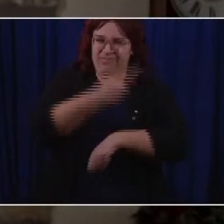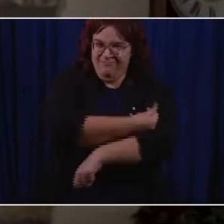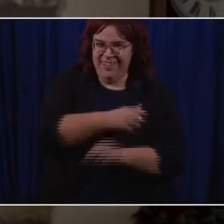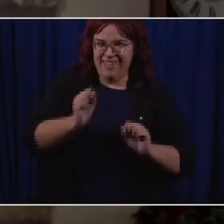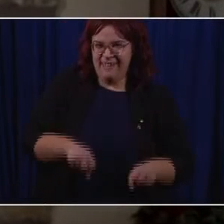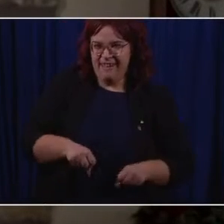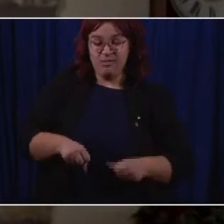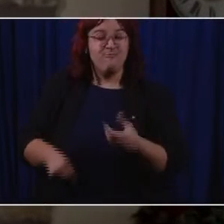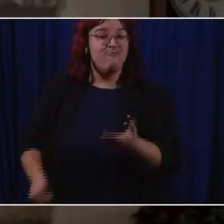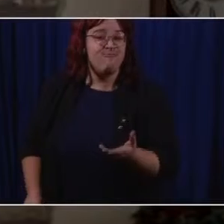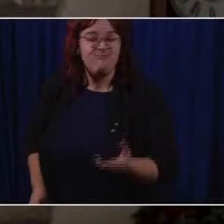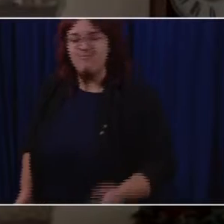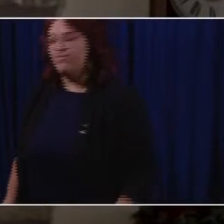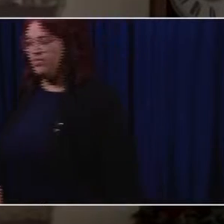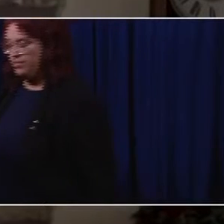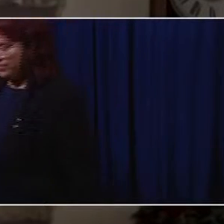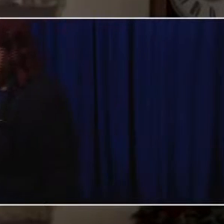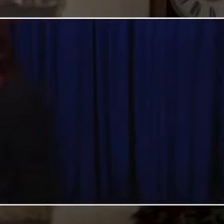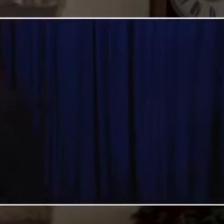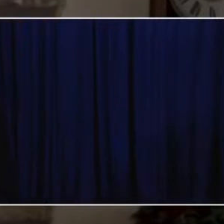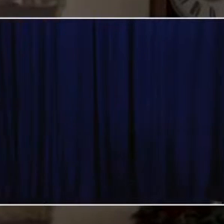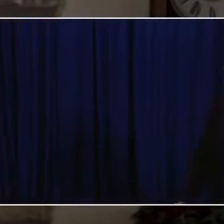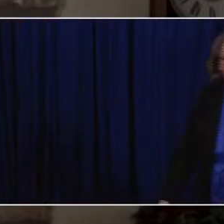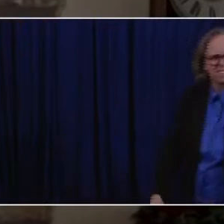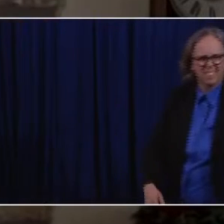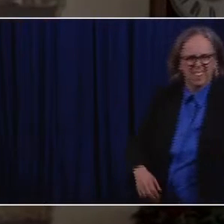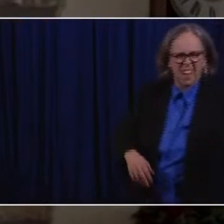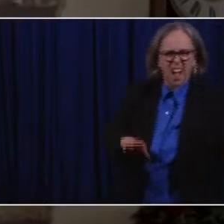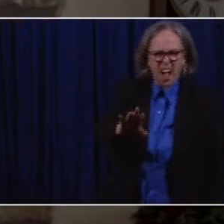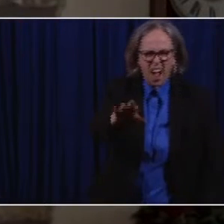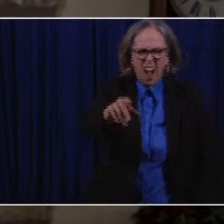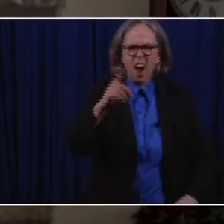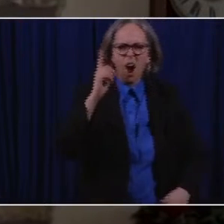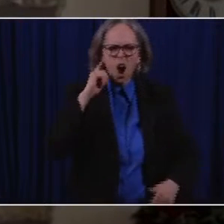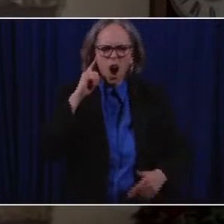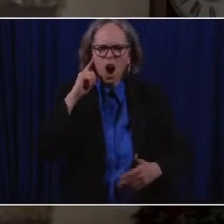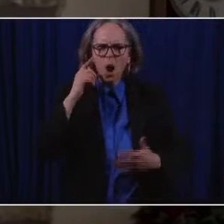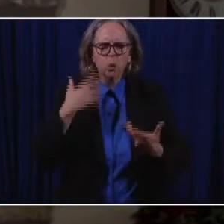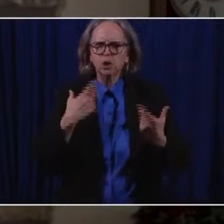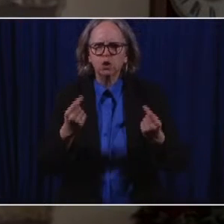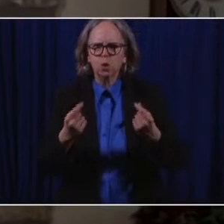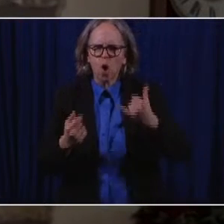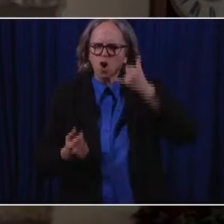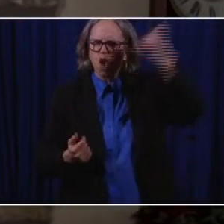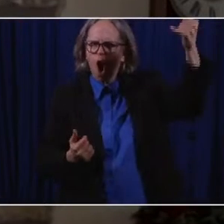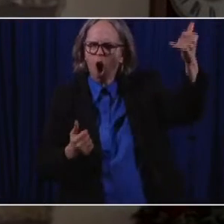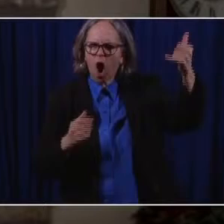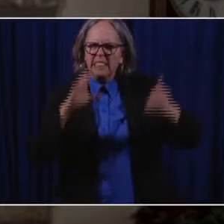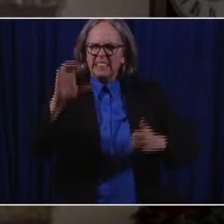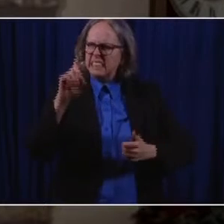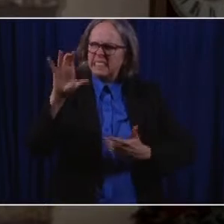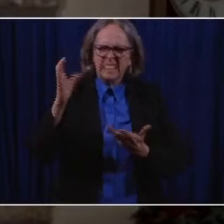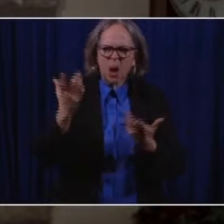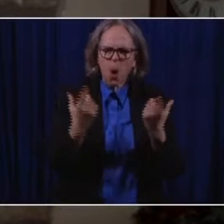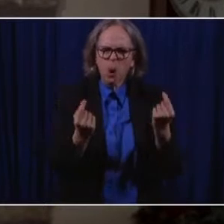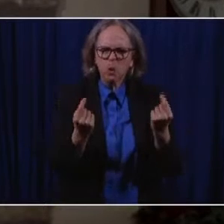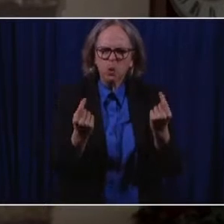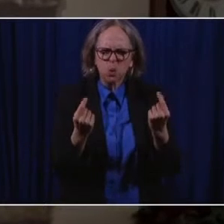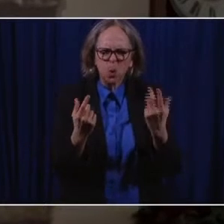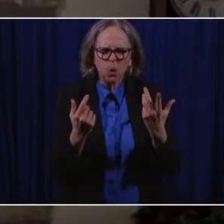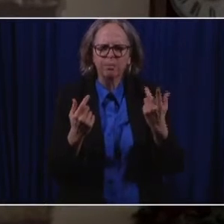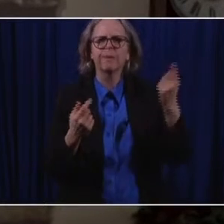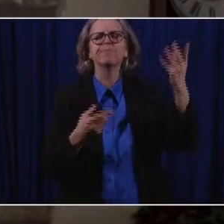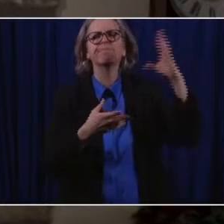that question. We went right to the CDC. Our team got guidance very, very quickly. And of course, the answer is what you have just